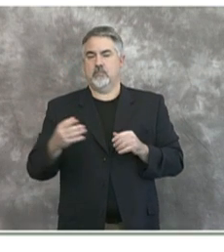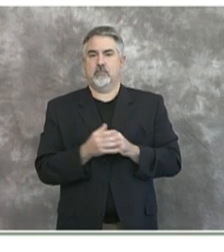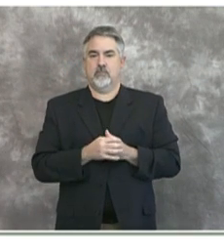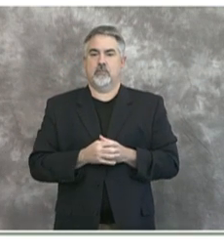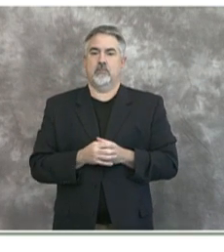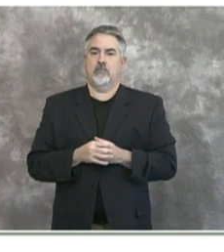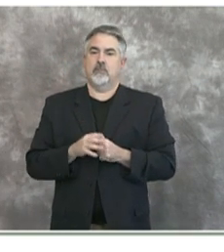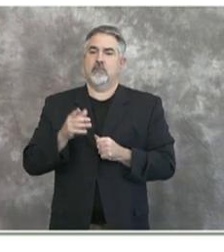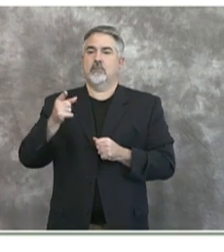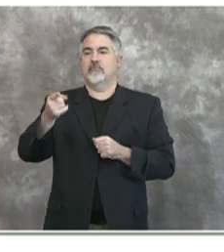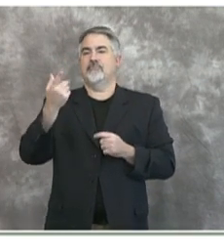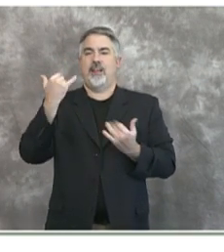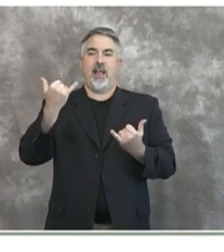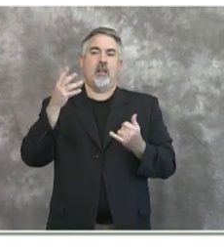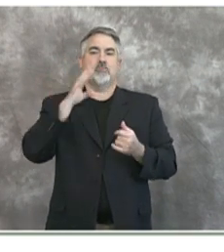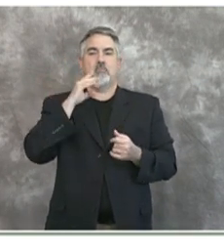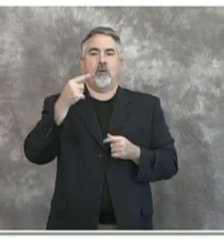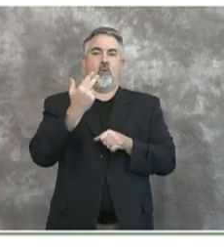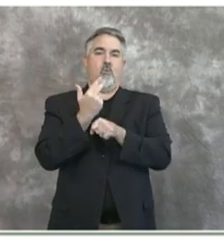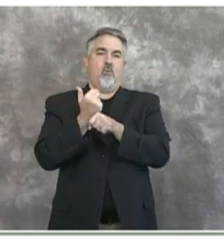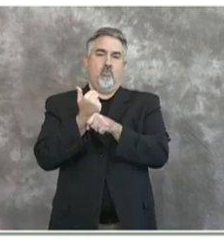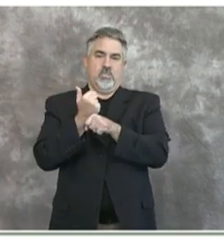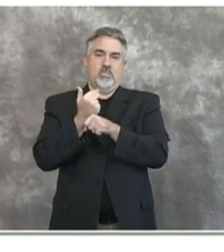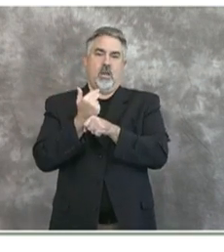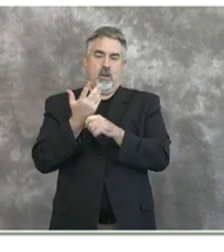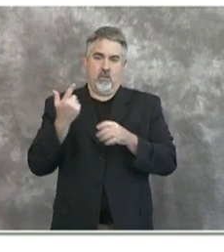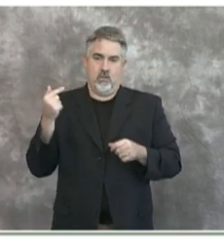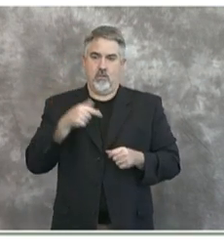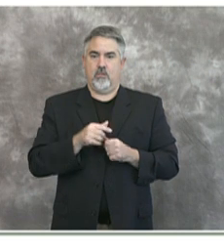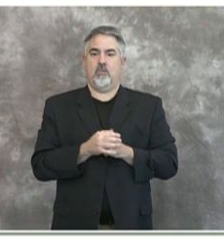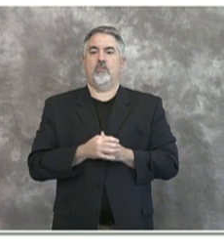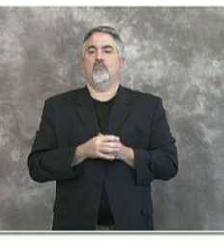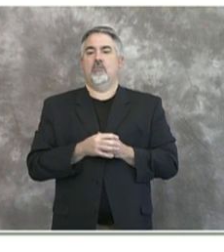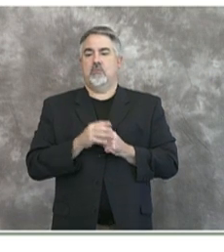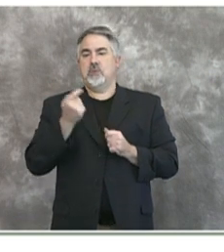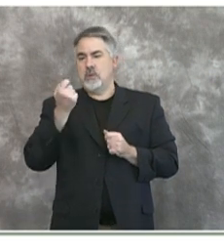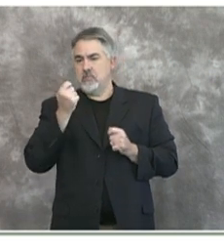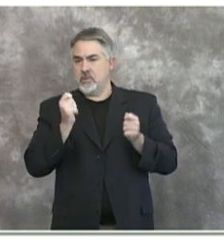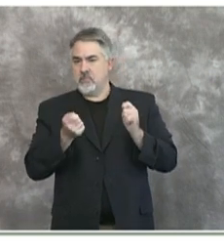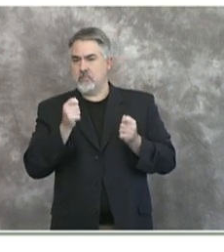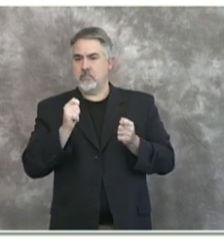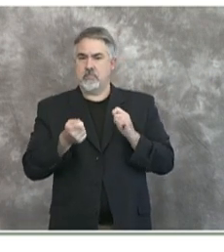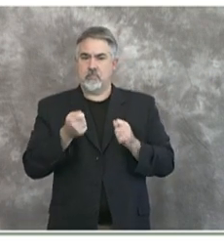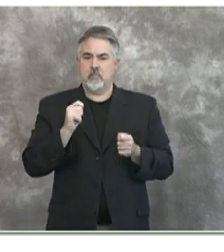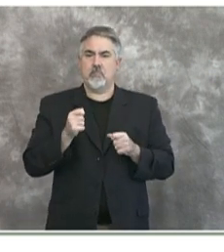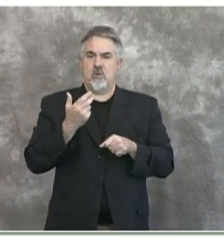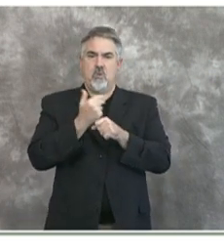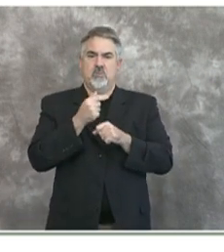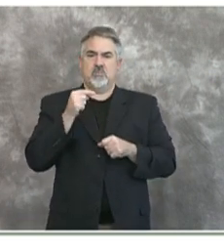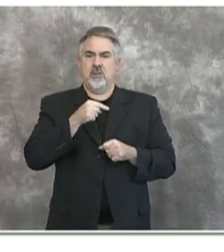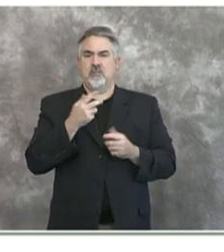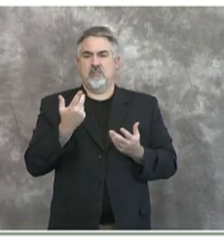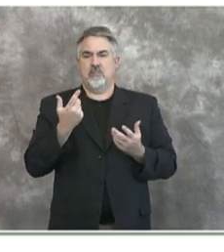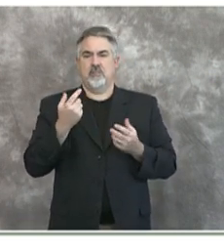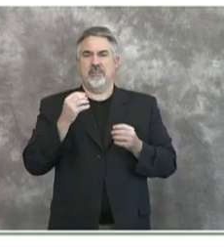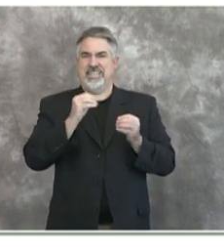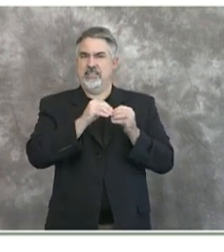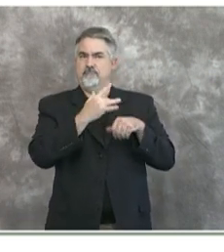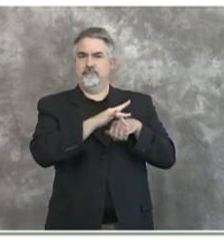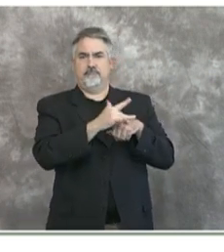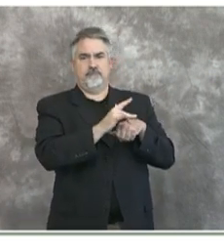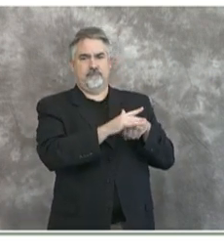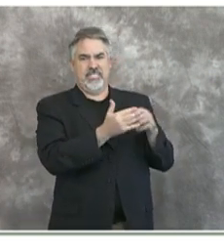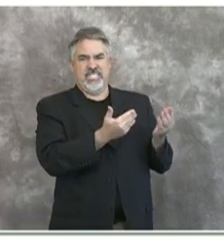rooms, slightly down in public health rooms, although those need and must remain available because they are a